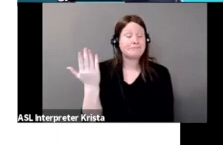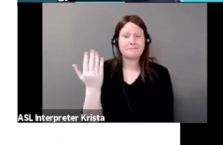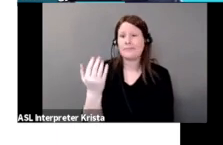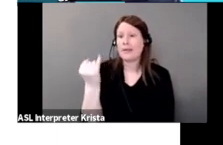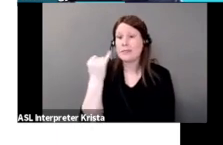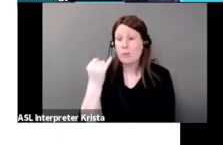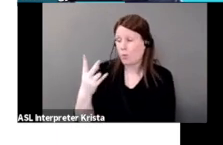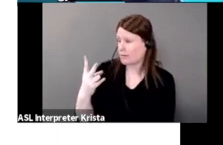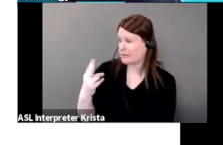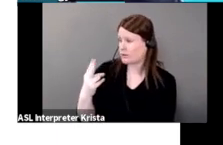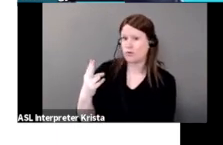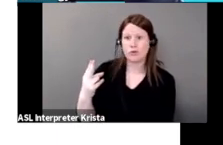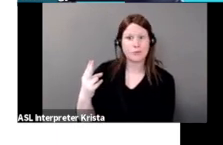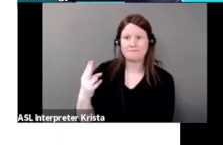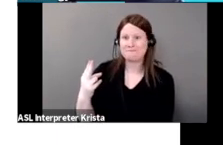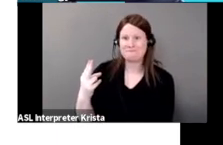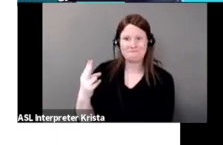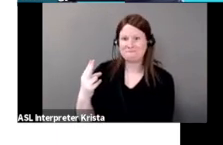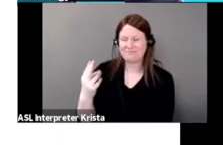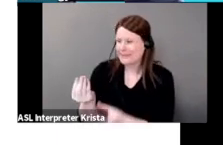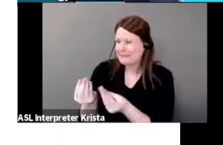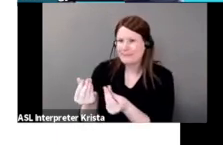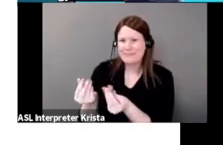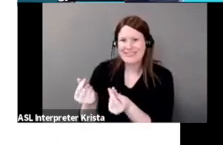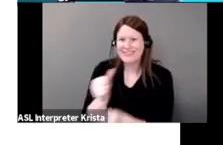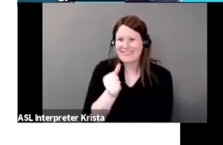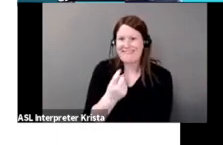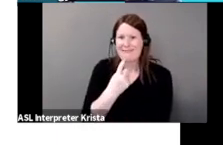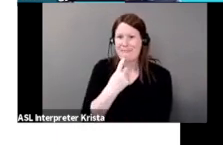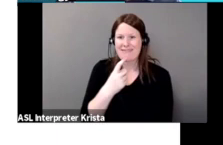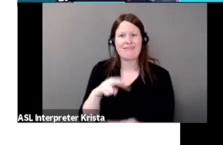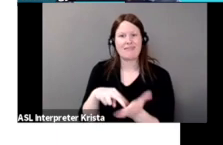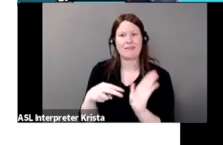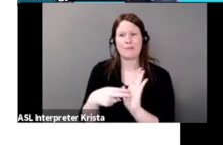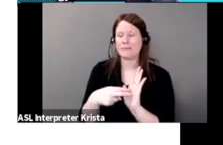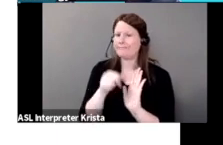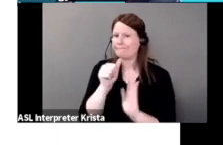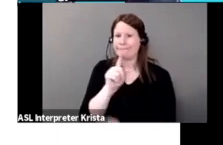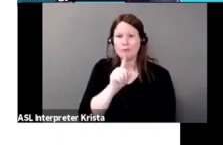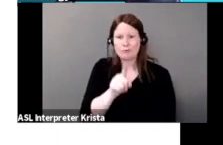not actually made of metal, then that would be considered to be deceptive or fraudulent.